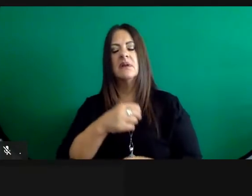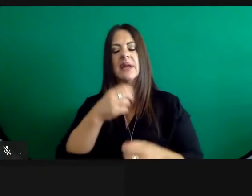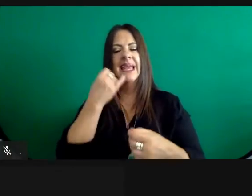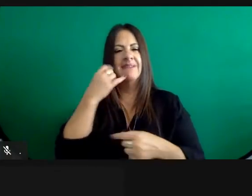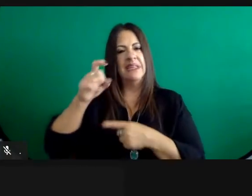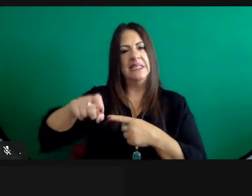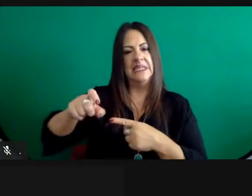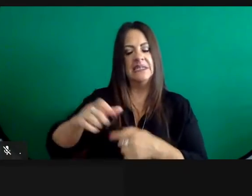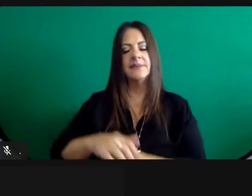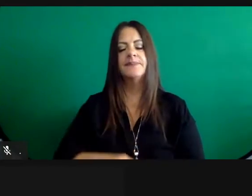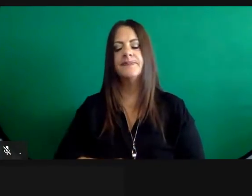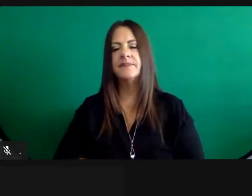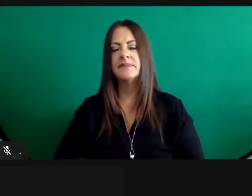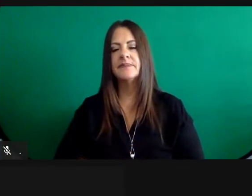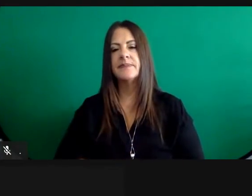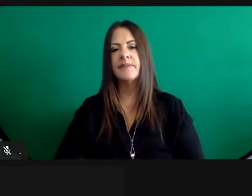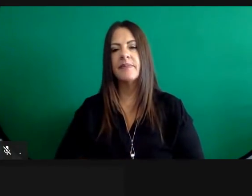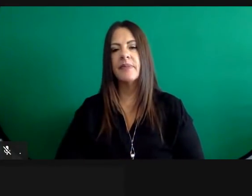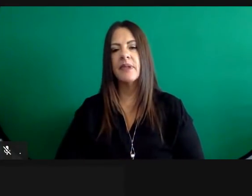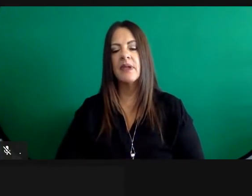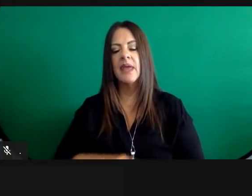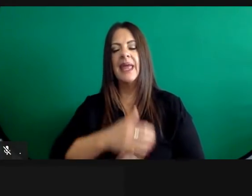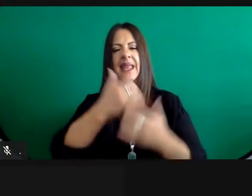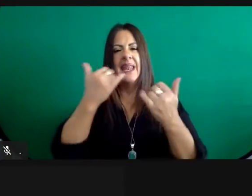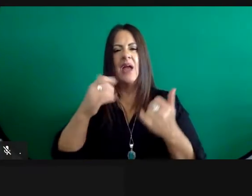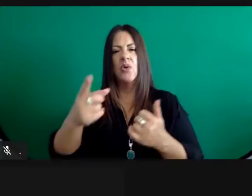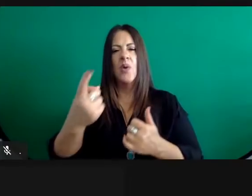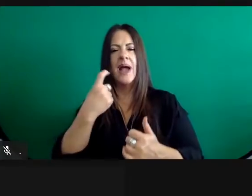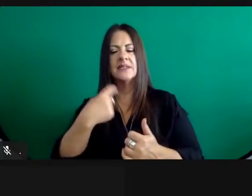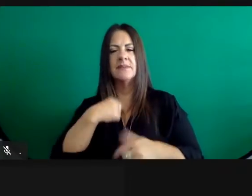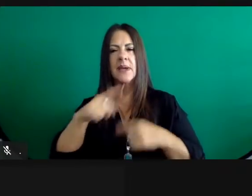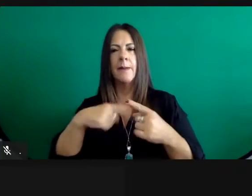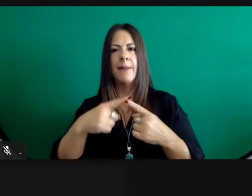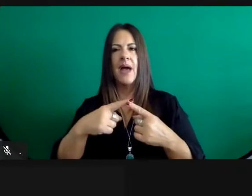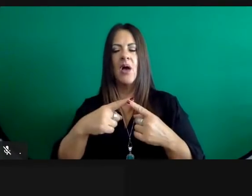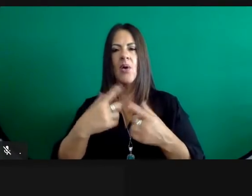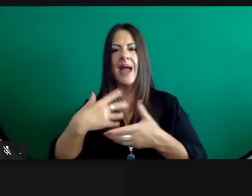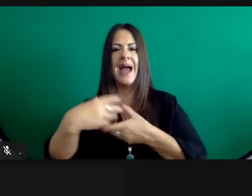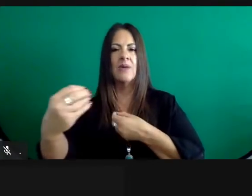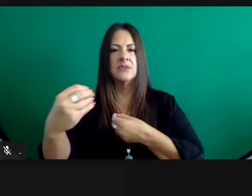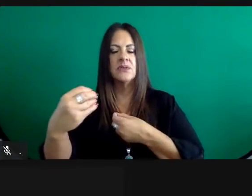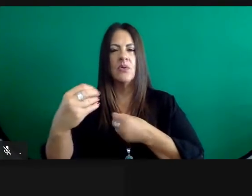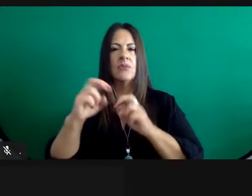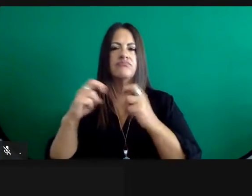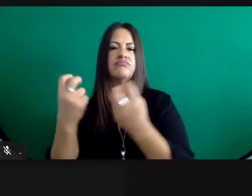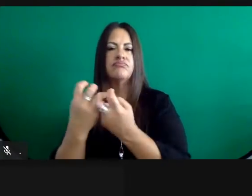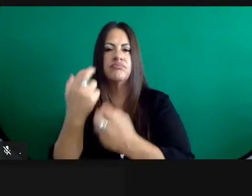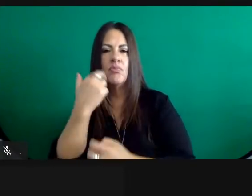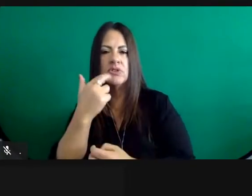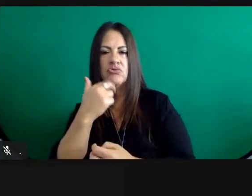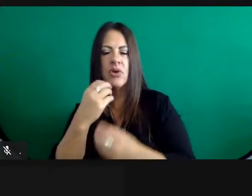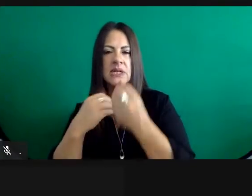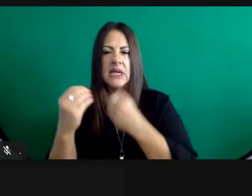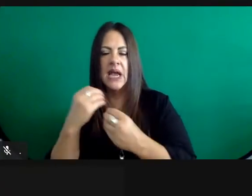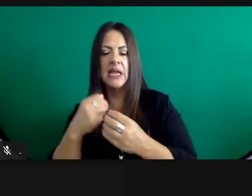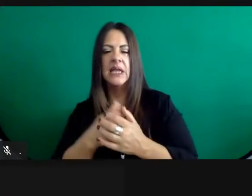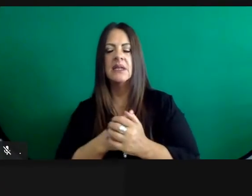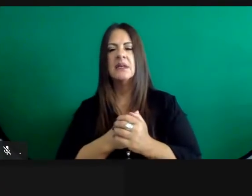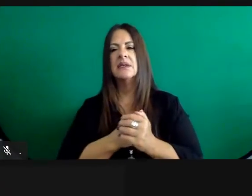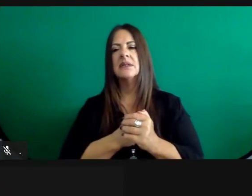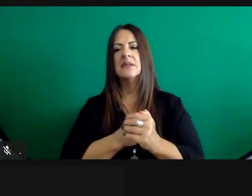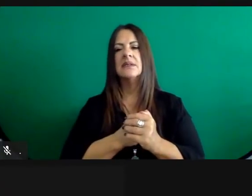your question about outdoor dining and restaurants in general, I think our position again is